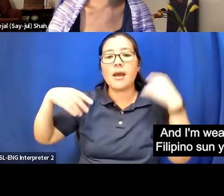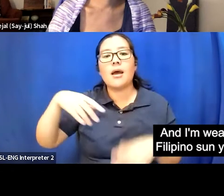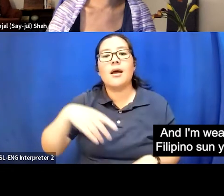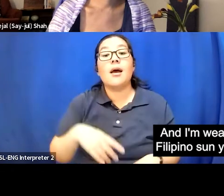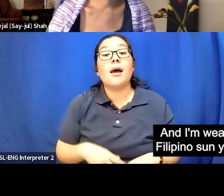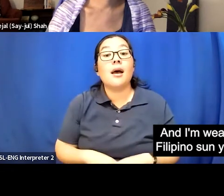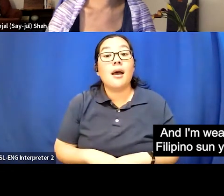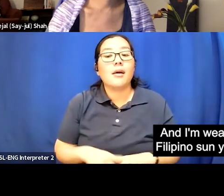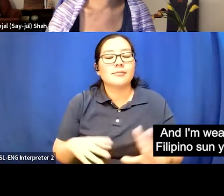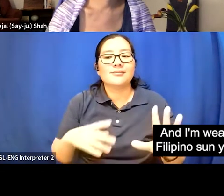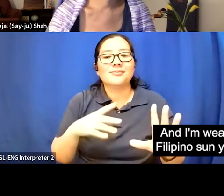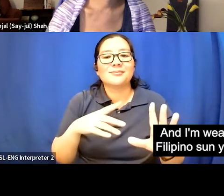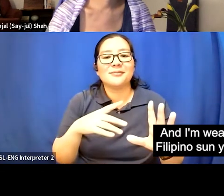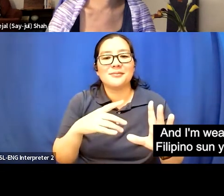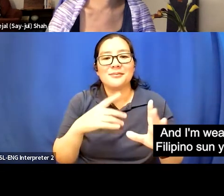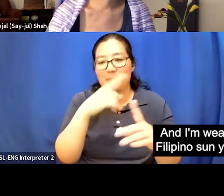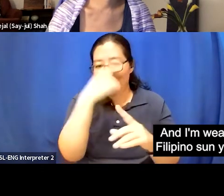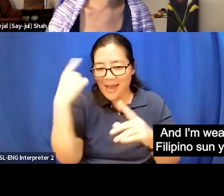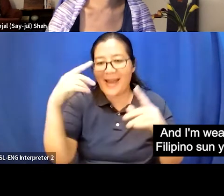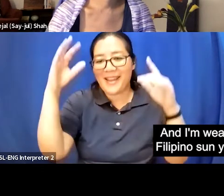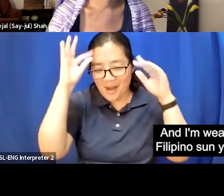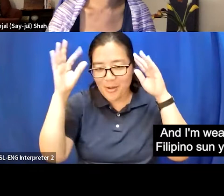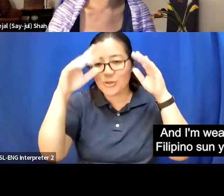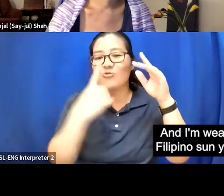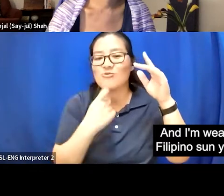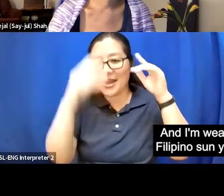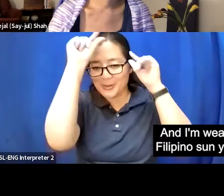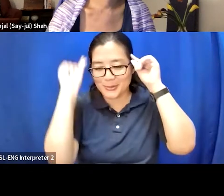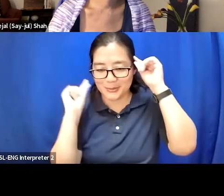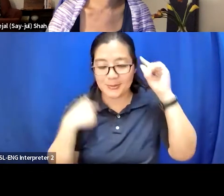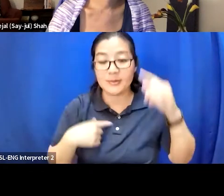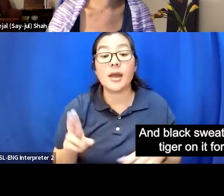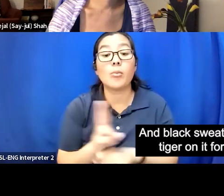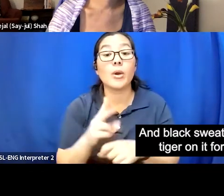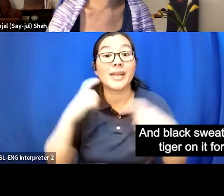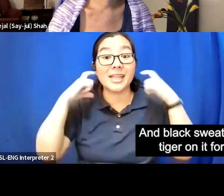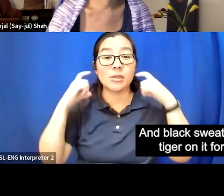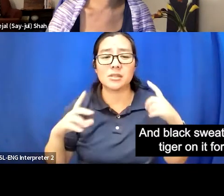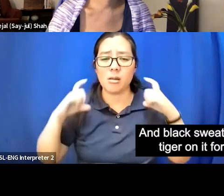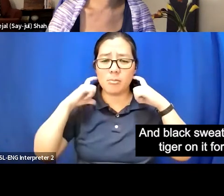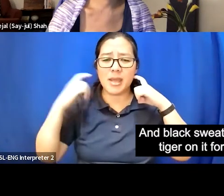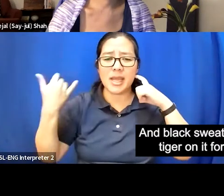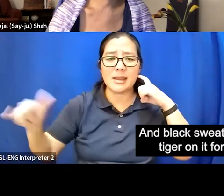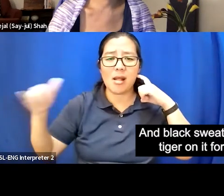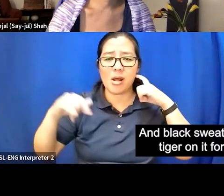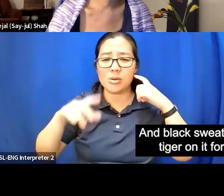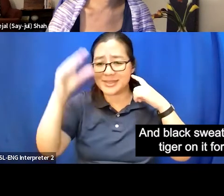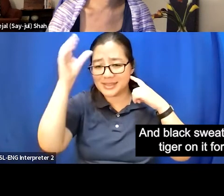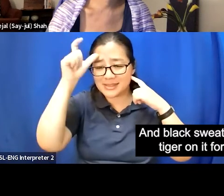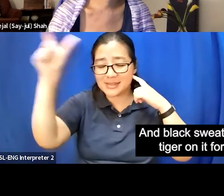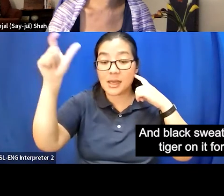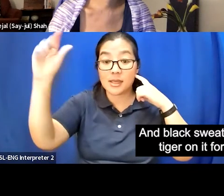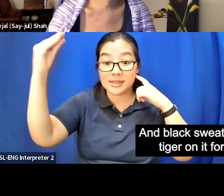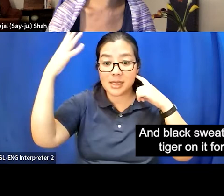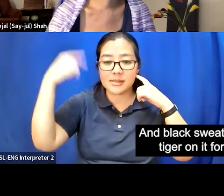wearing these big Philippine sun yellow earrings and a black sweatshirt with a yellow tiger